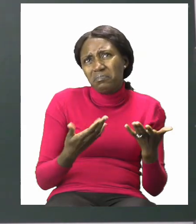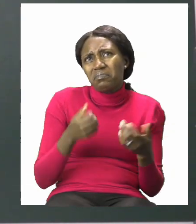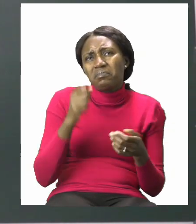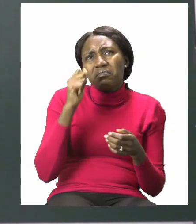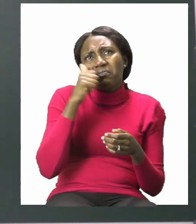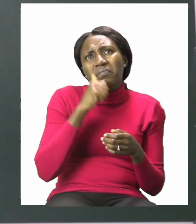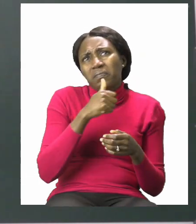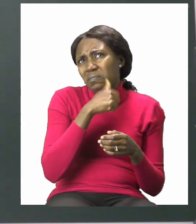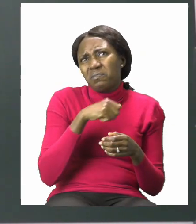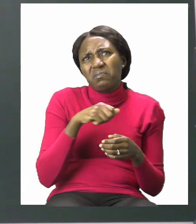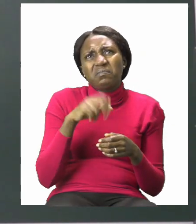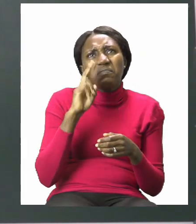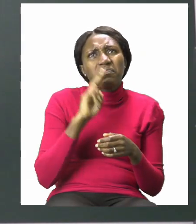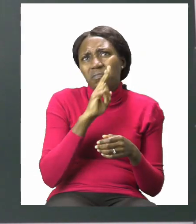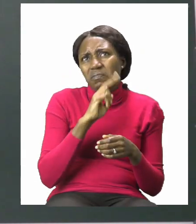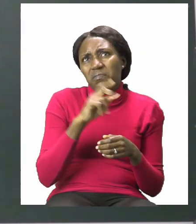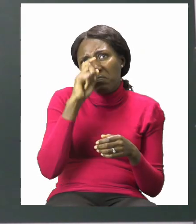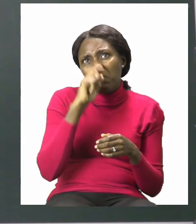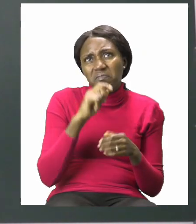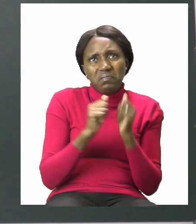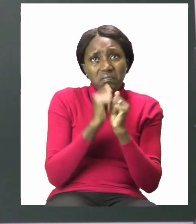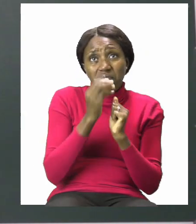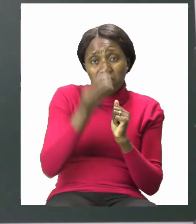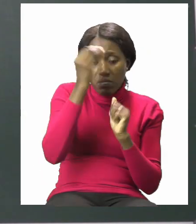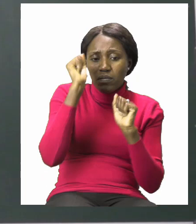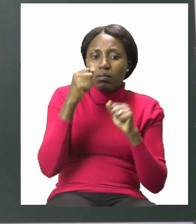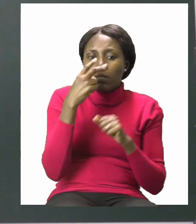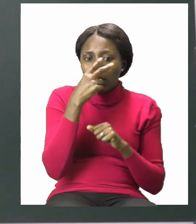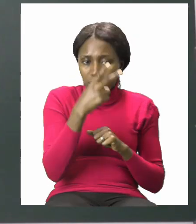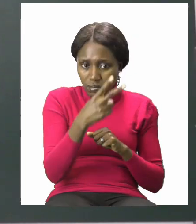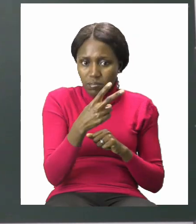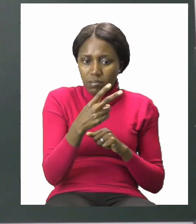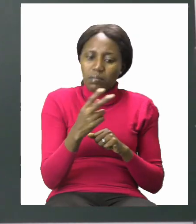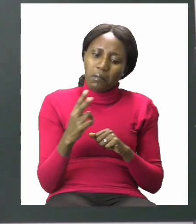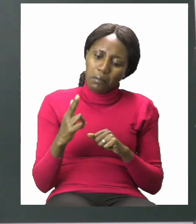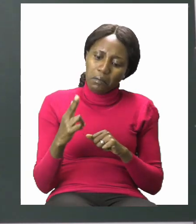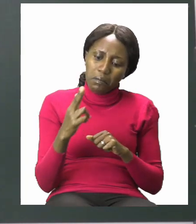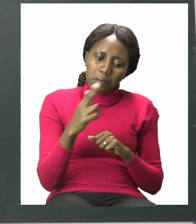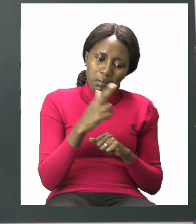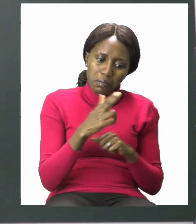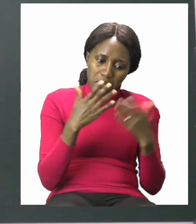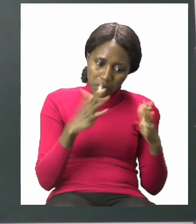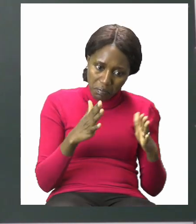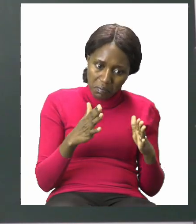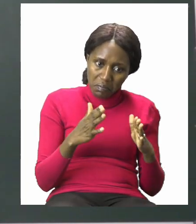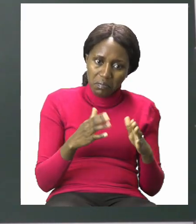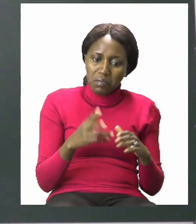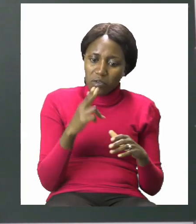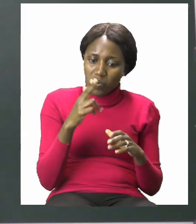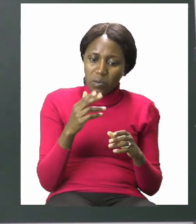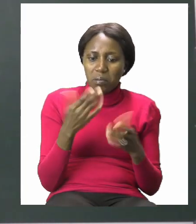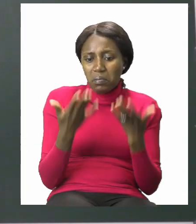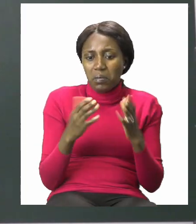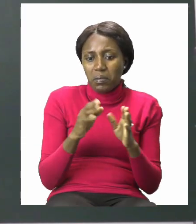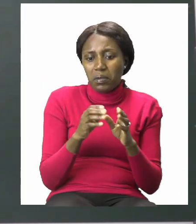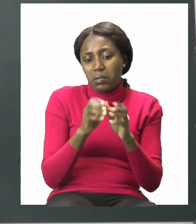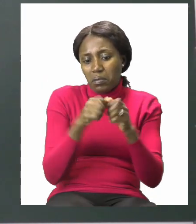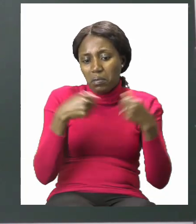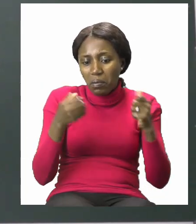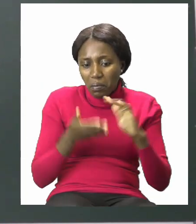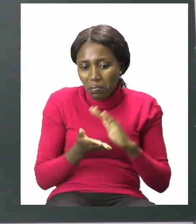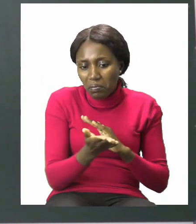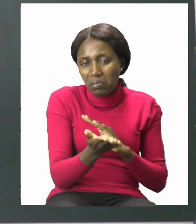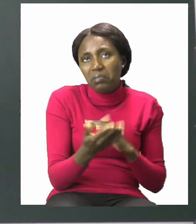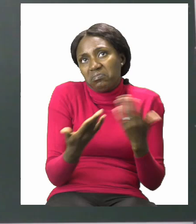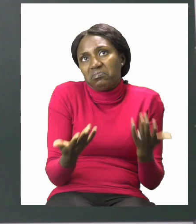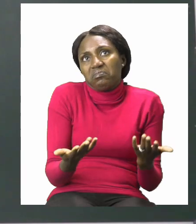adult must be there. Then when you're done cutting, please put the pair of scissors away. Now, when you're